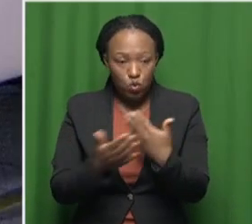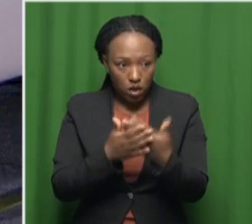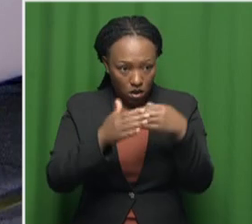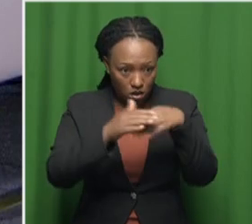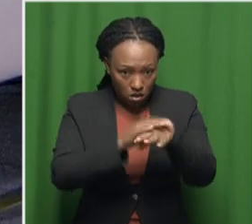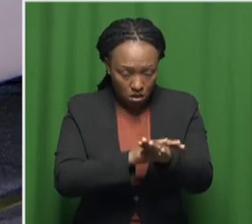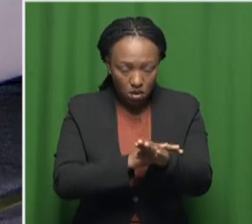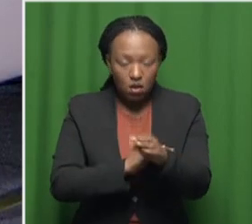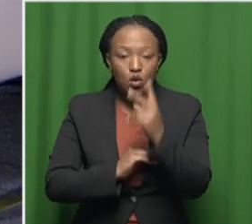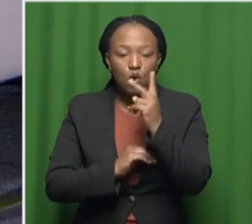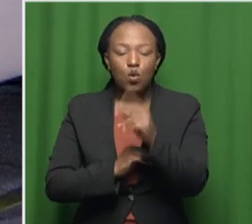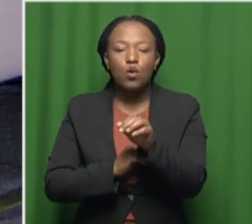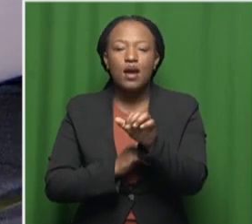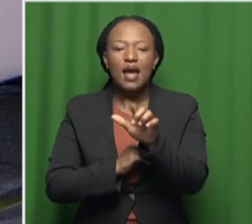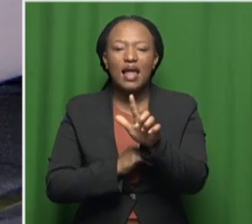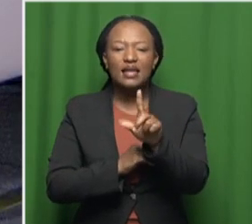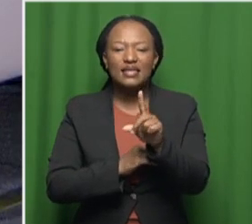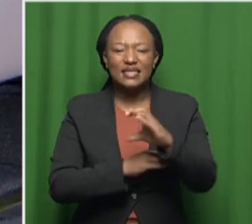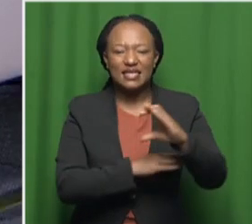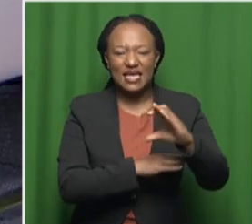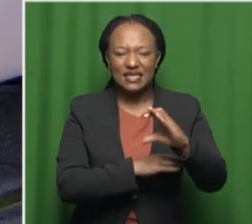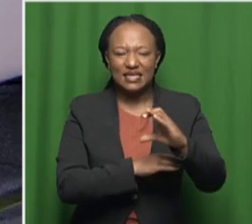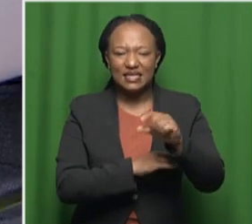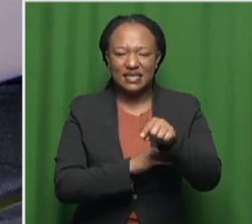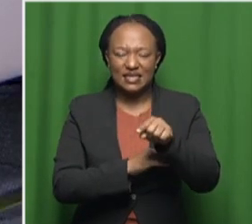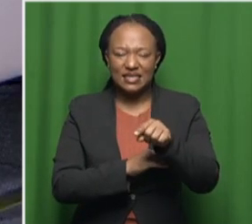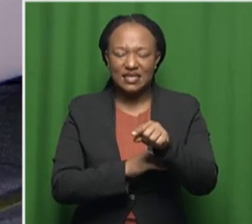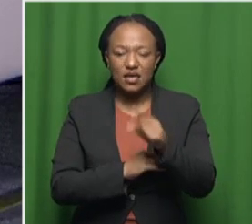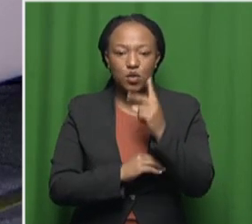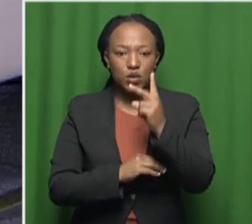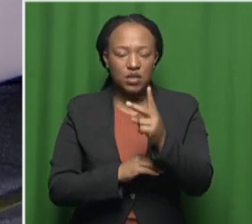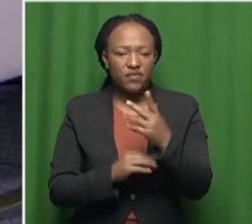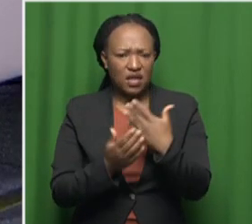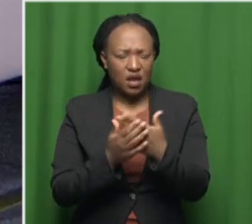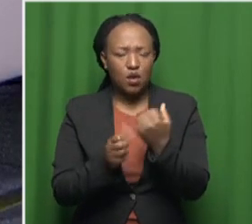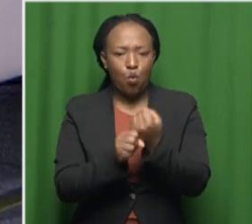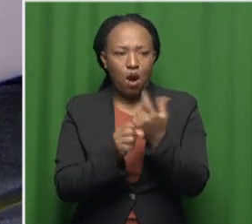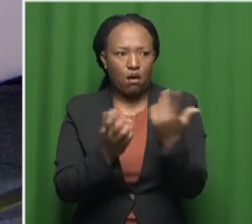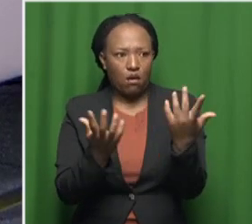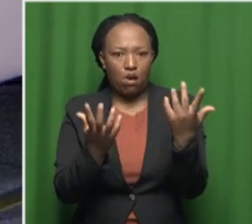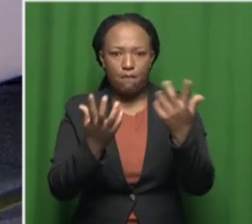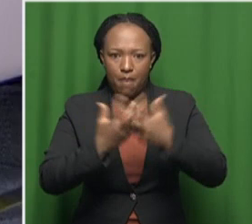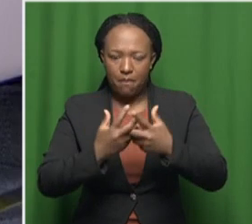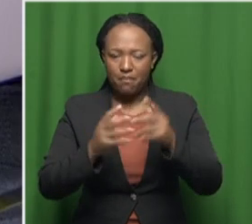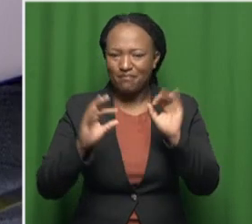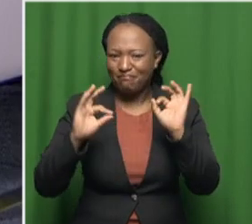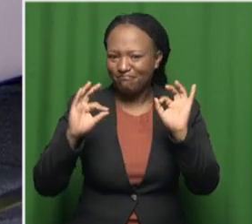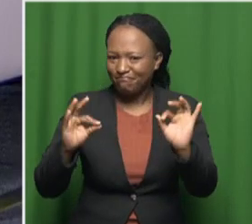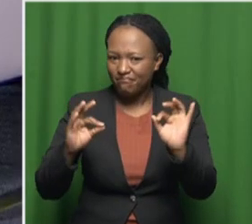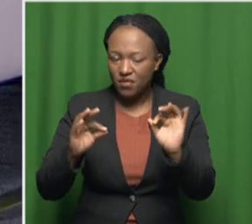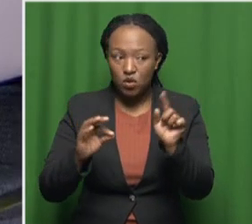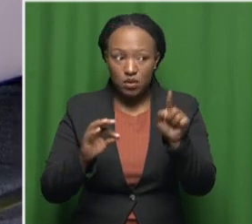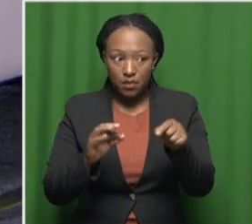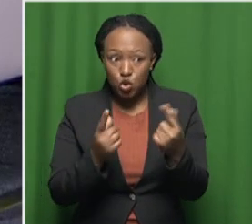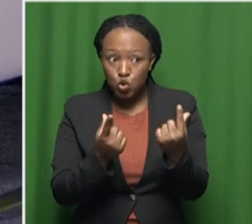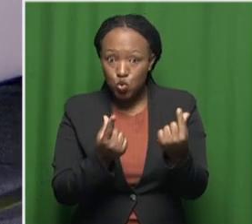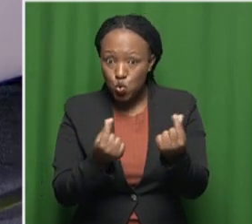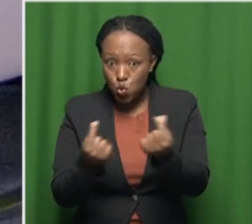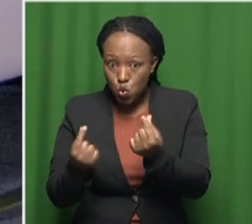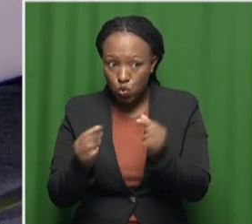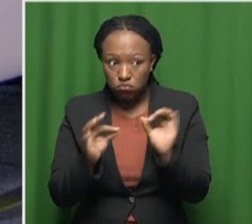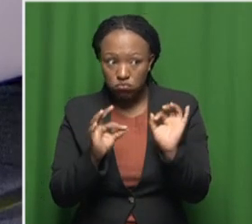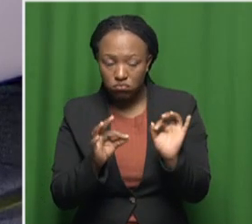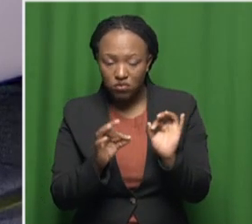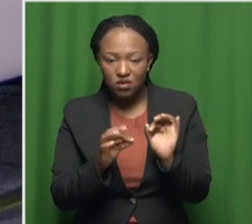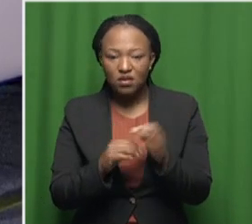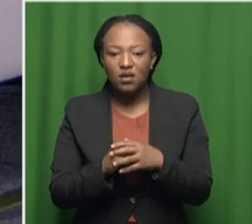the LDCs in those municipalities and see whether they are fit for purpose and whether they actually are doing what they are set up to do. And